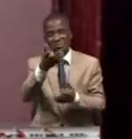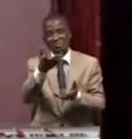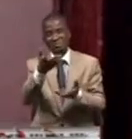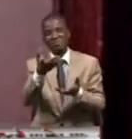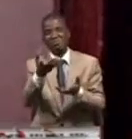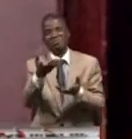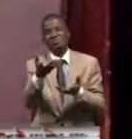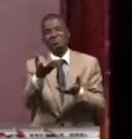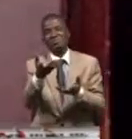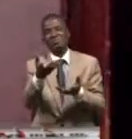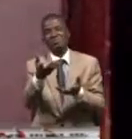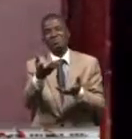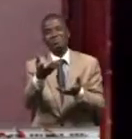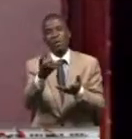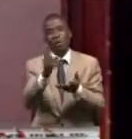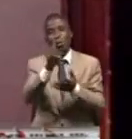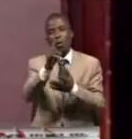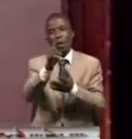at